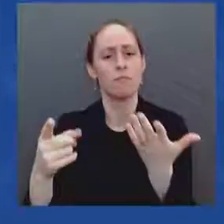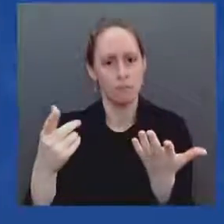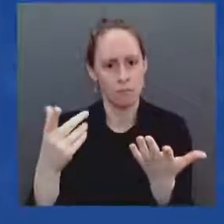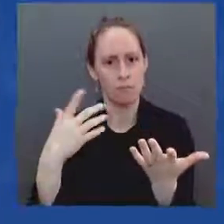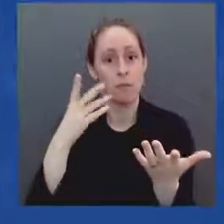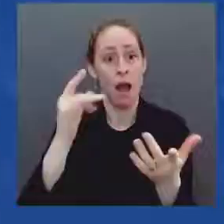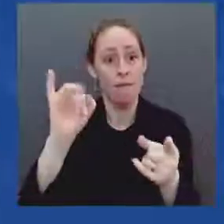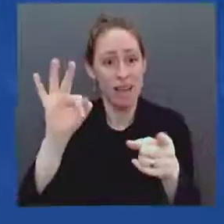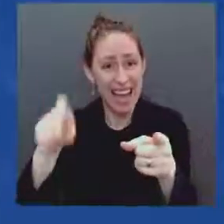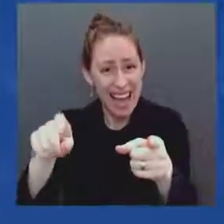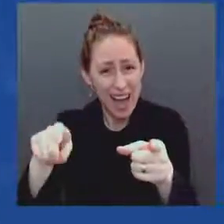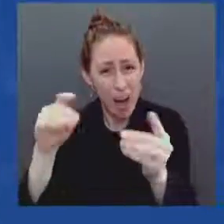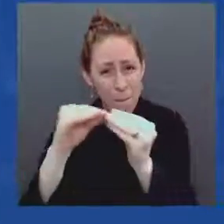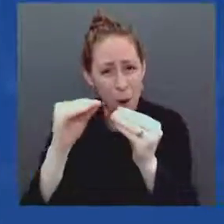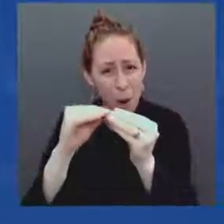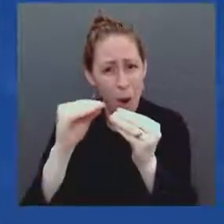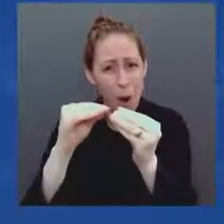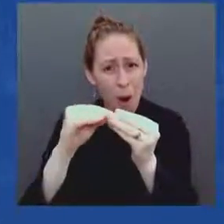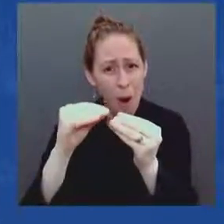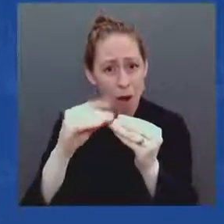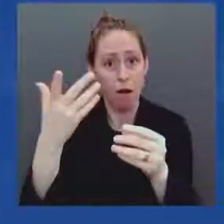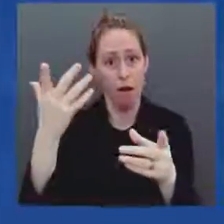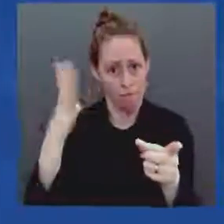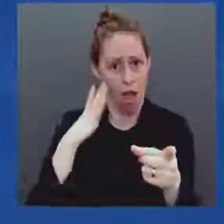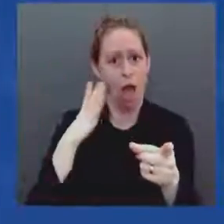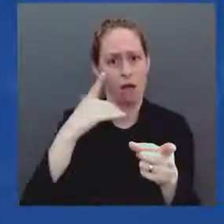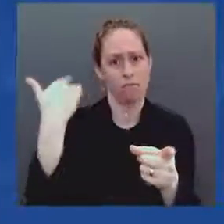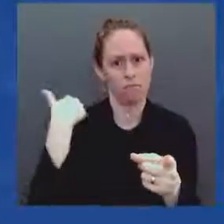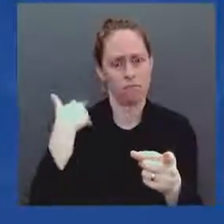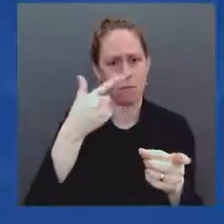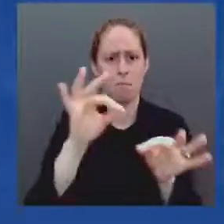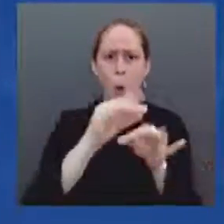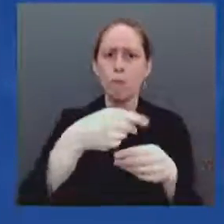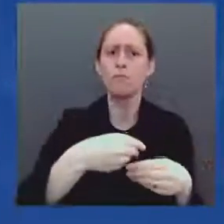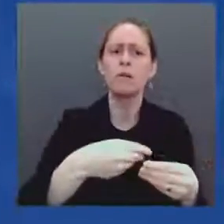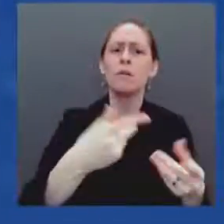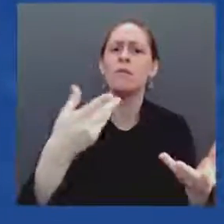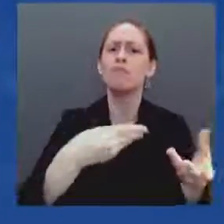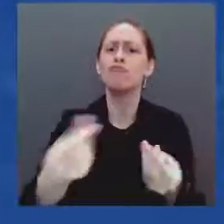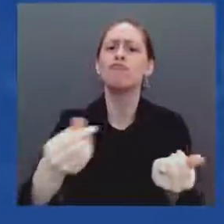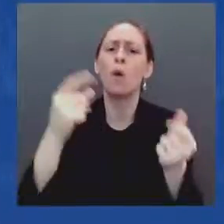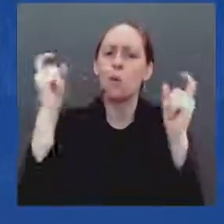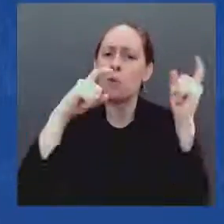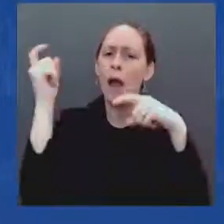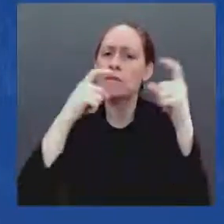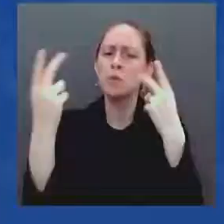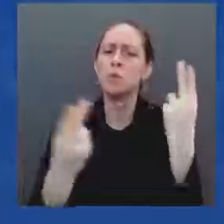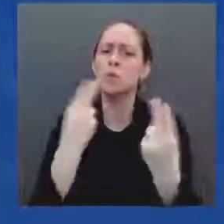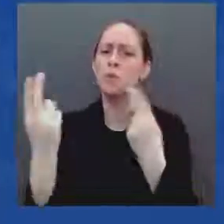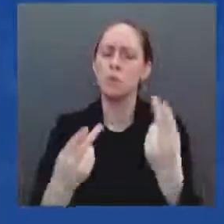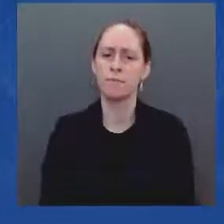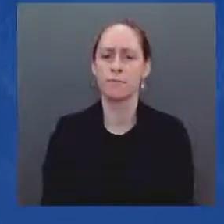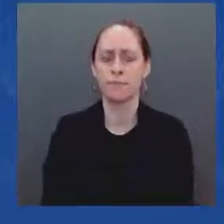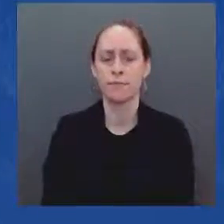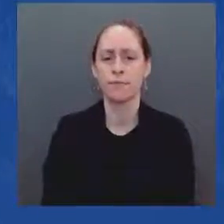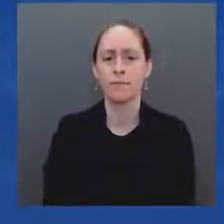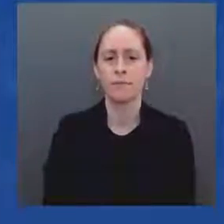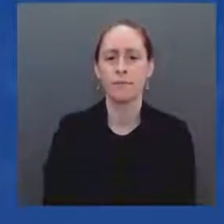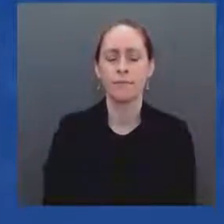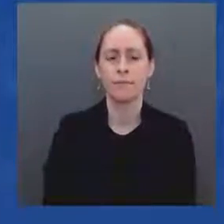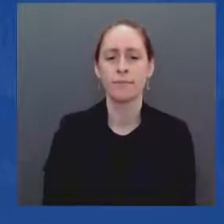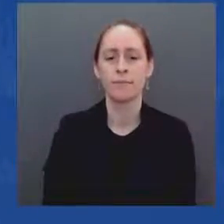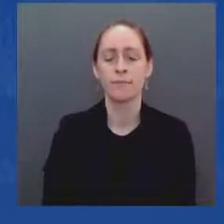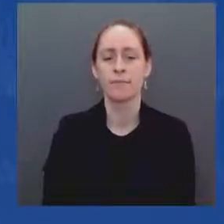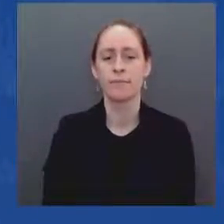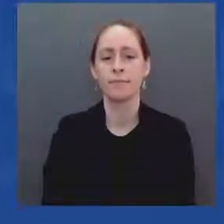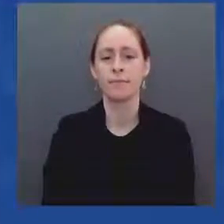We're talking about the ability to really, the way I look at it, and I mean this sincerely, and I've said it last night